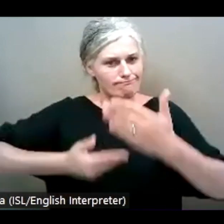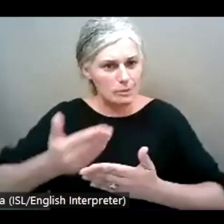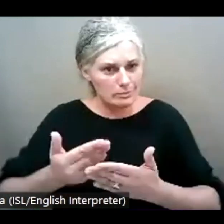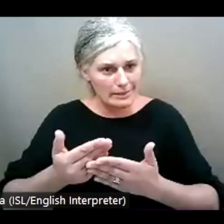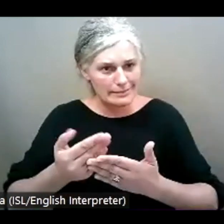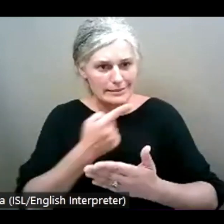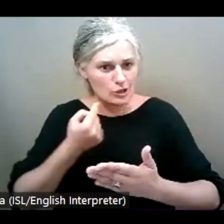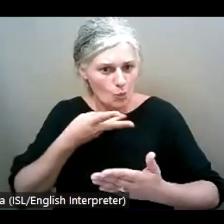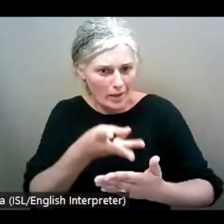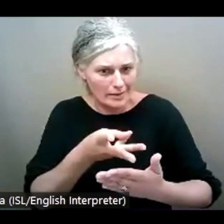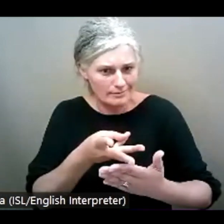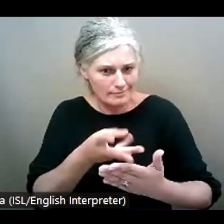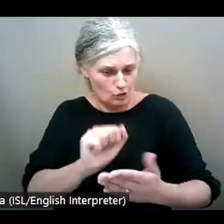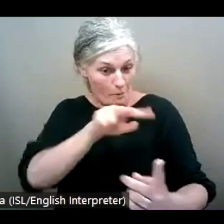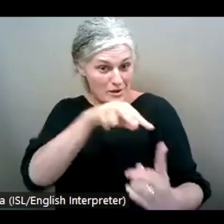new?